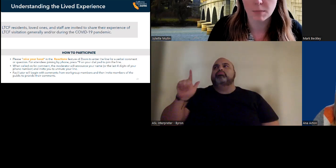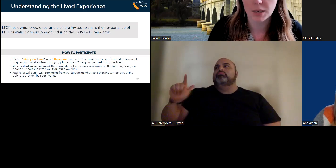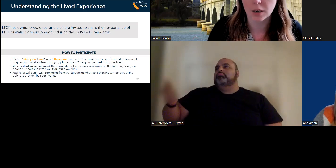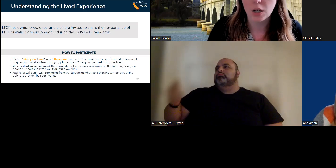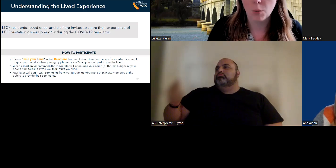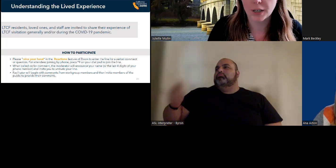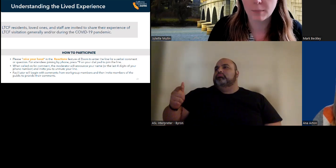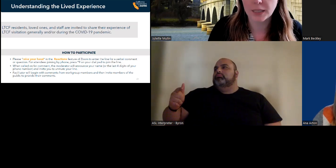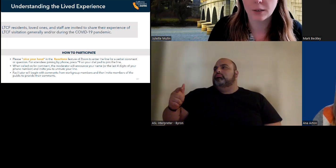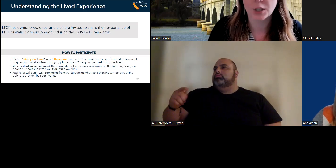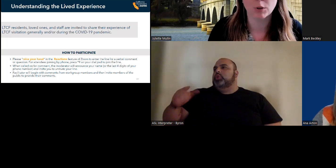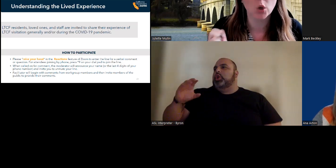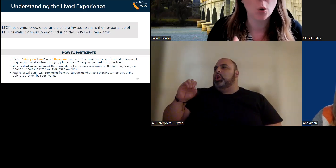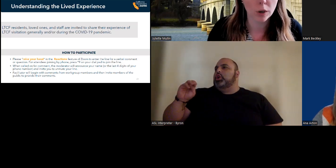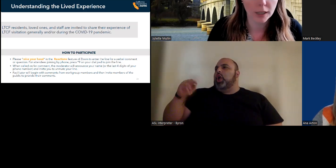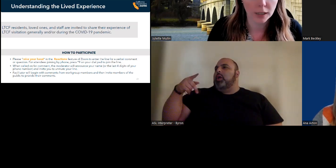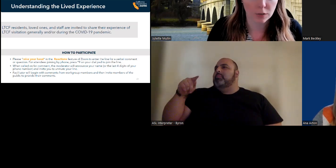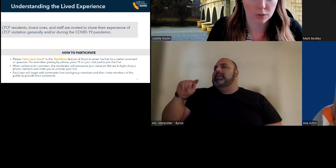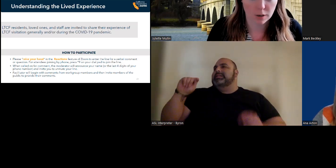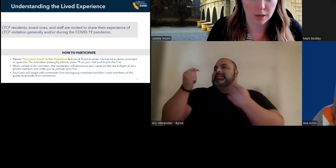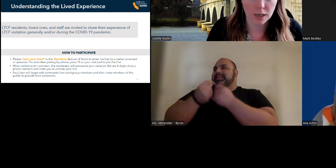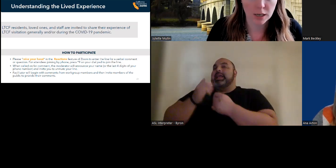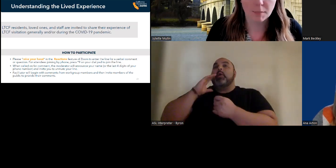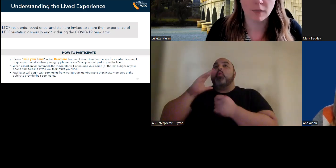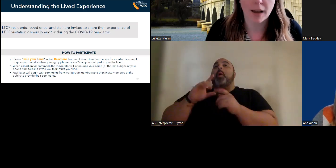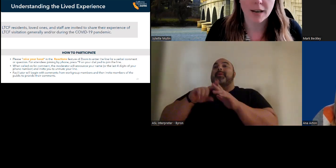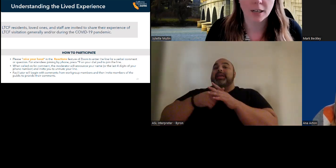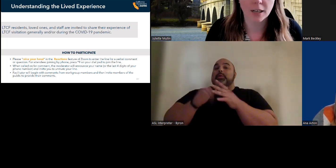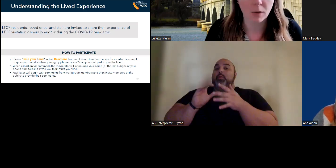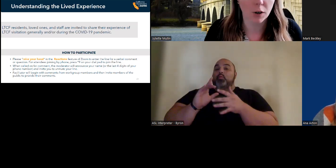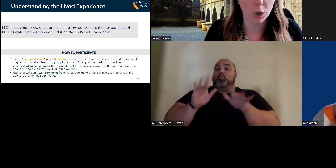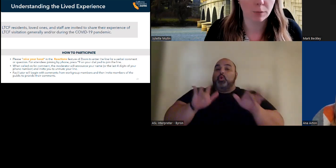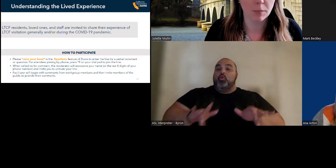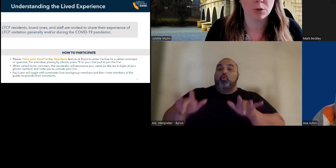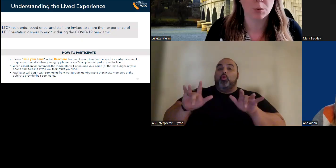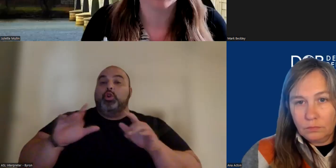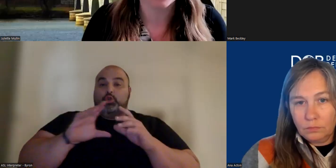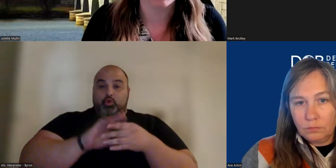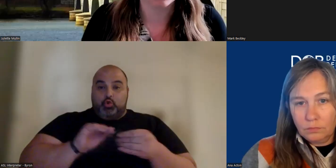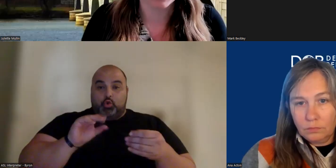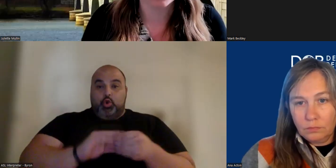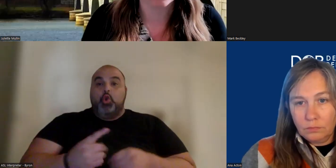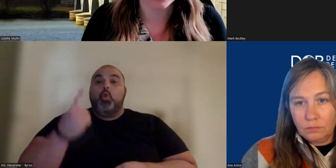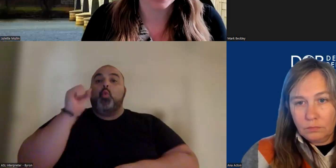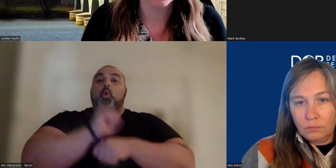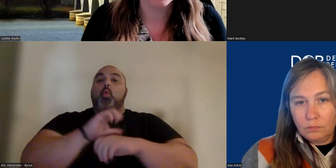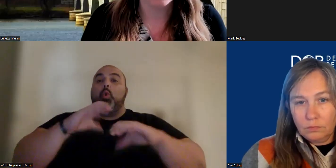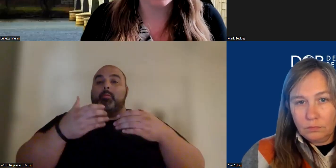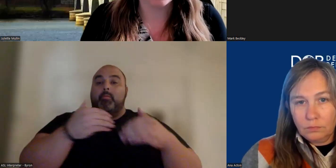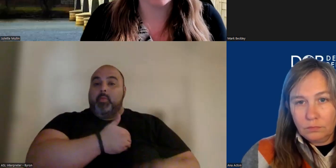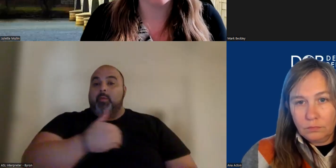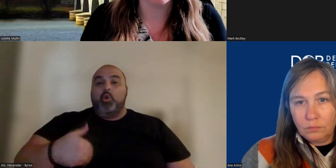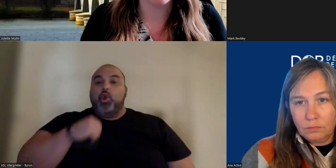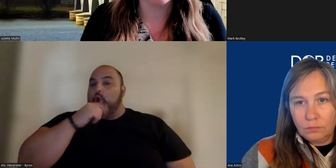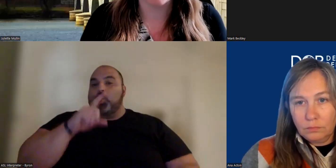CDA comms team here. We're going to begin with a recorded story provided by one of our work group members who was not able to be here today.